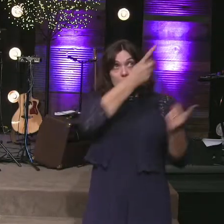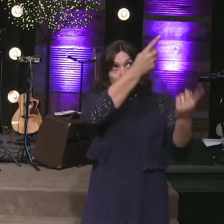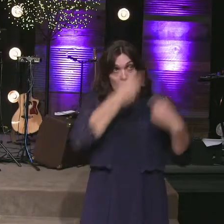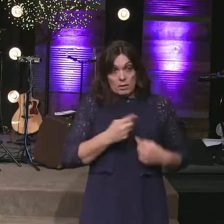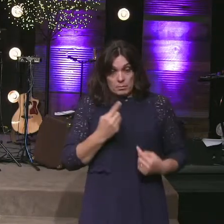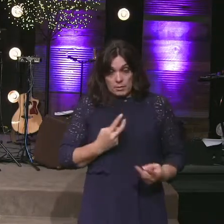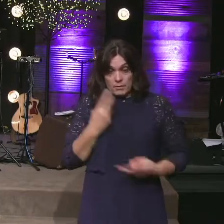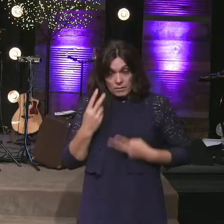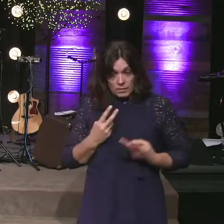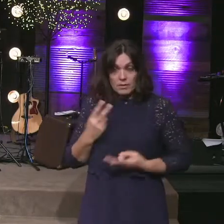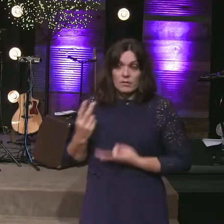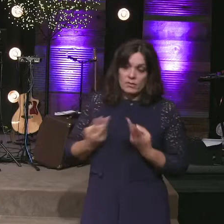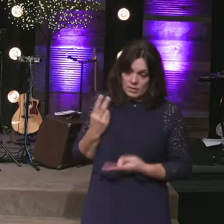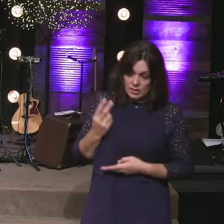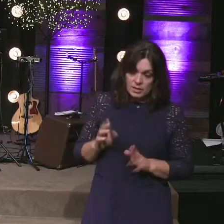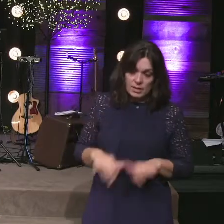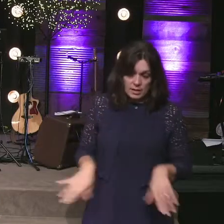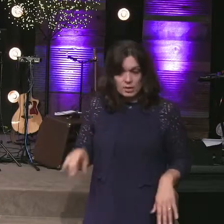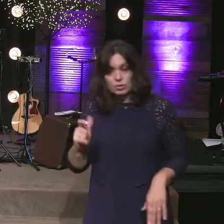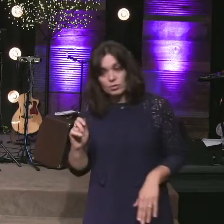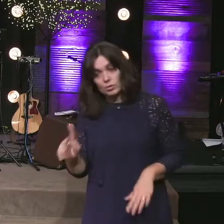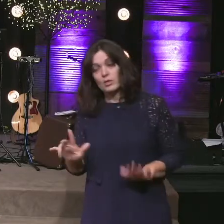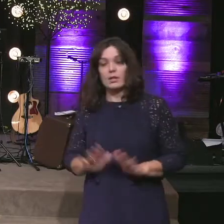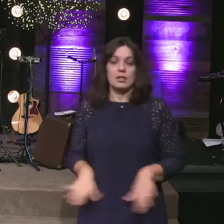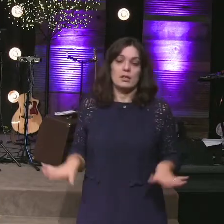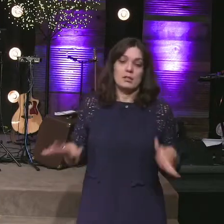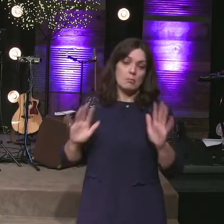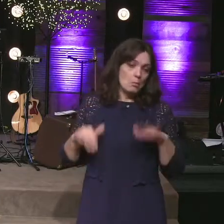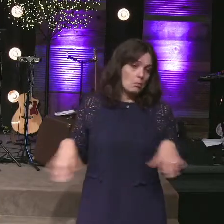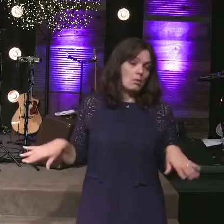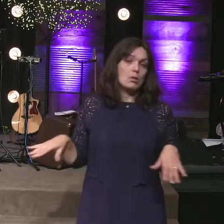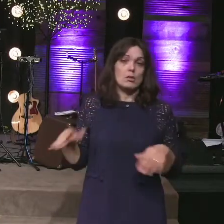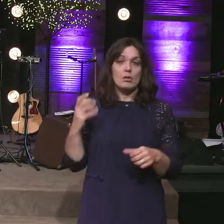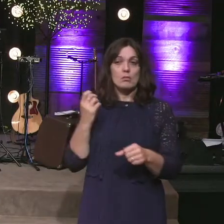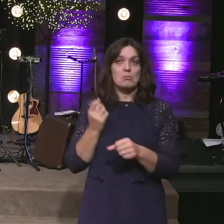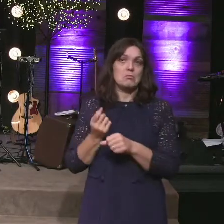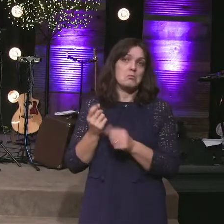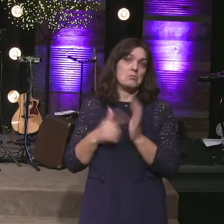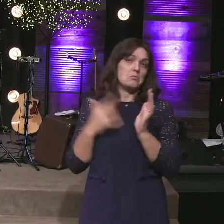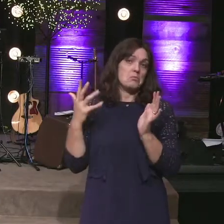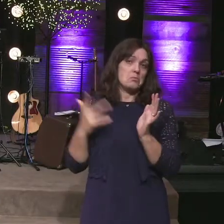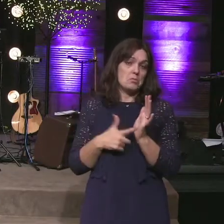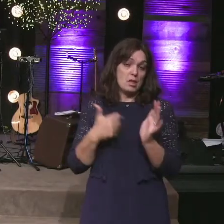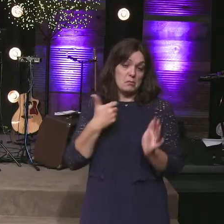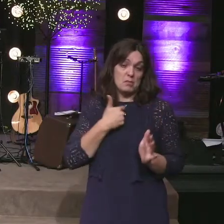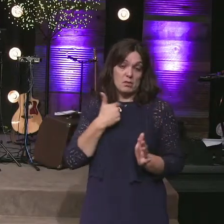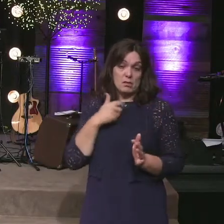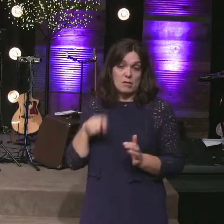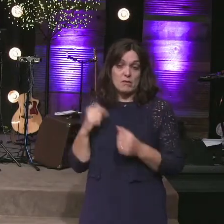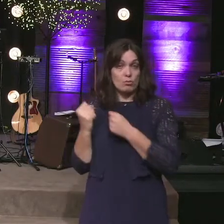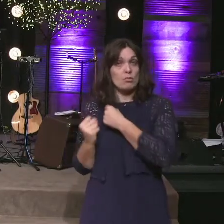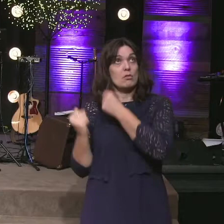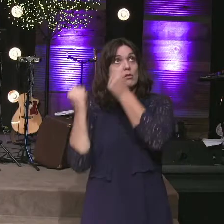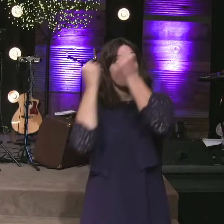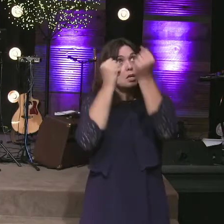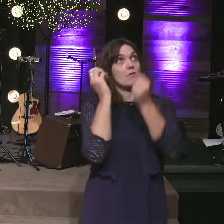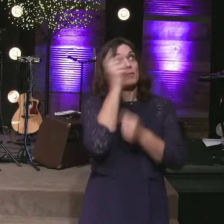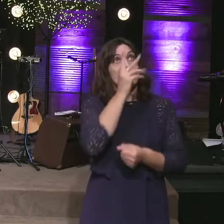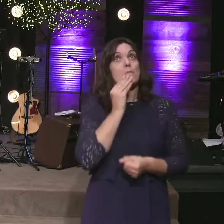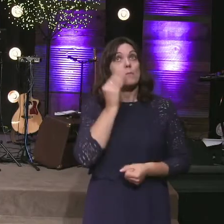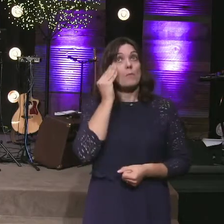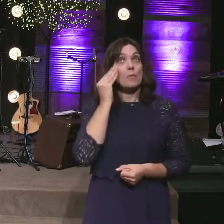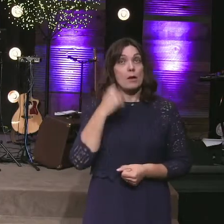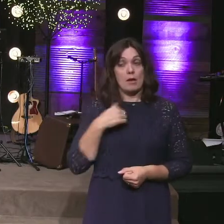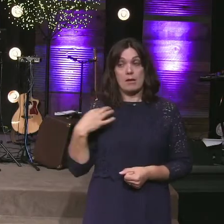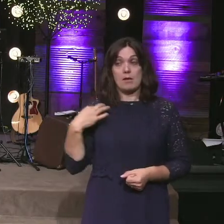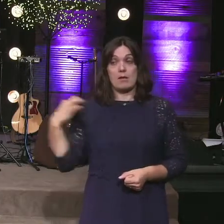kids and her grandkids and whatnot, and every once in a while, I would drive her back home. And I volunteered to do that because